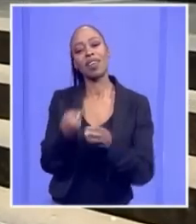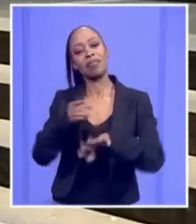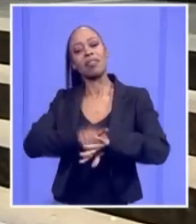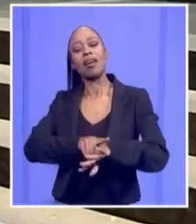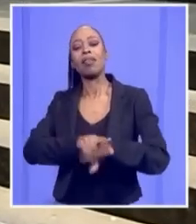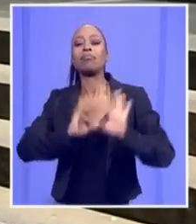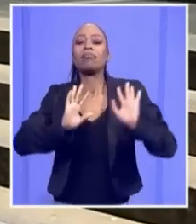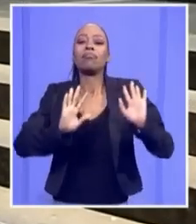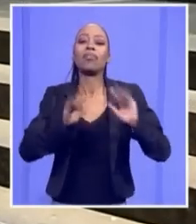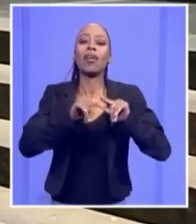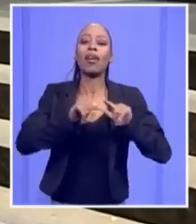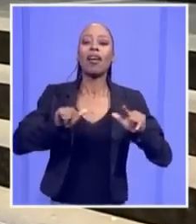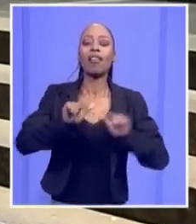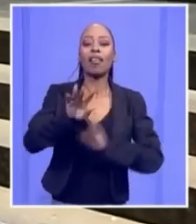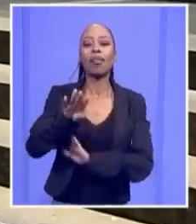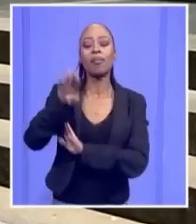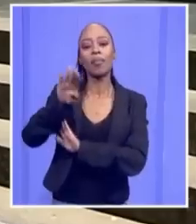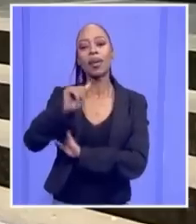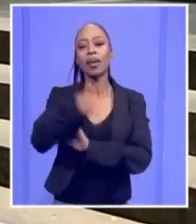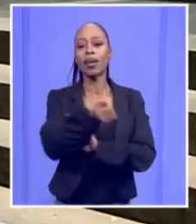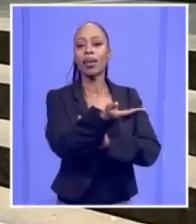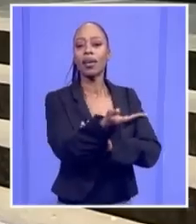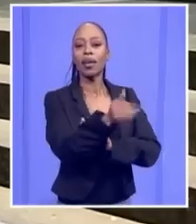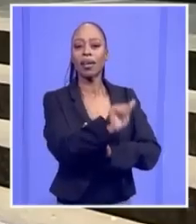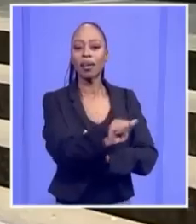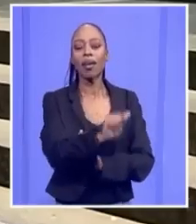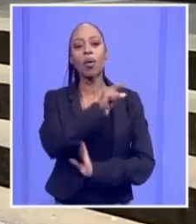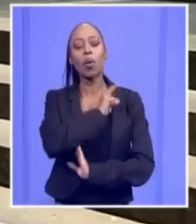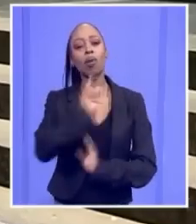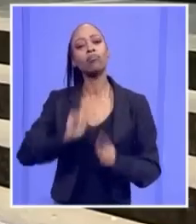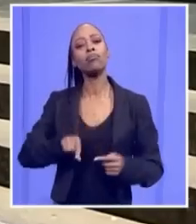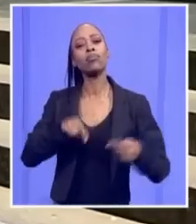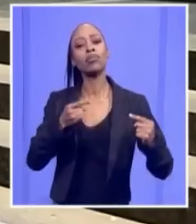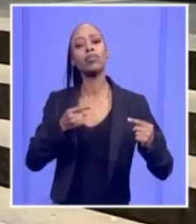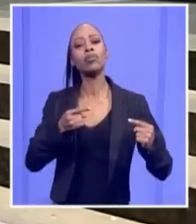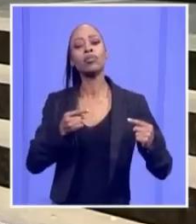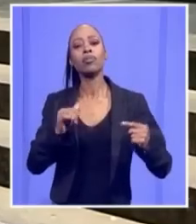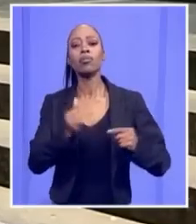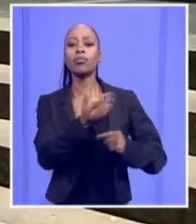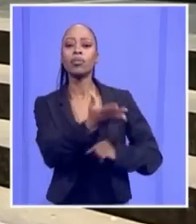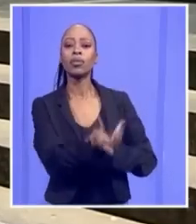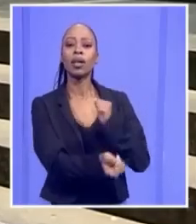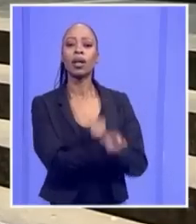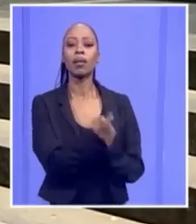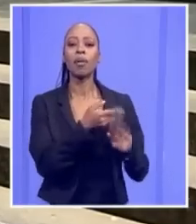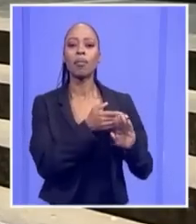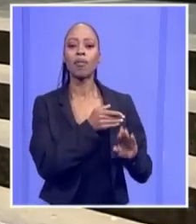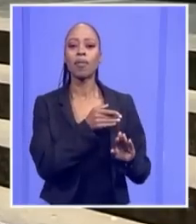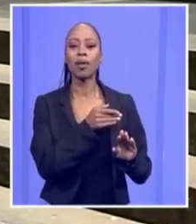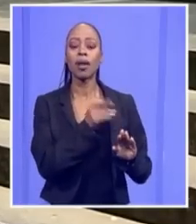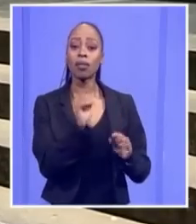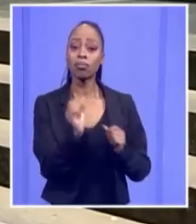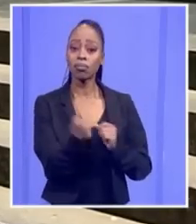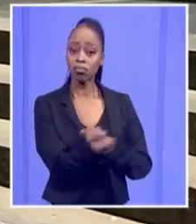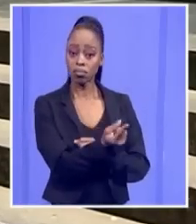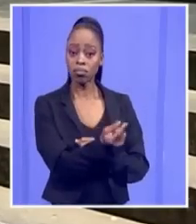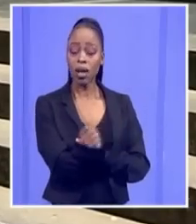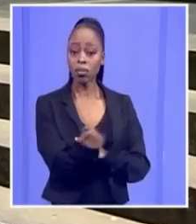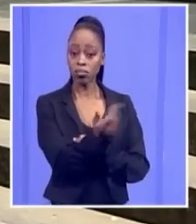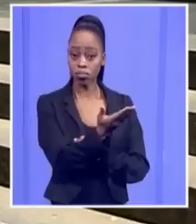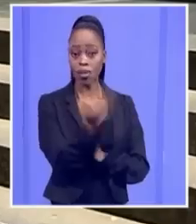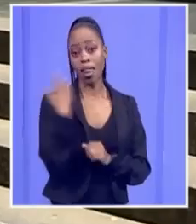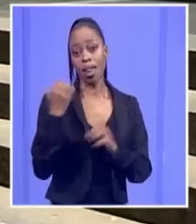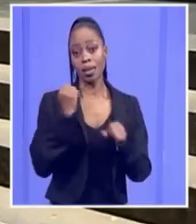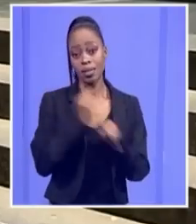to get to part B of his application, the meat of his application, where he'll be challenging the summons that were served before him a day before conference